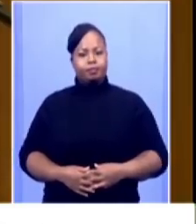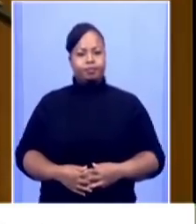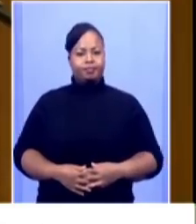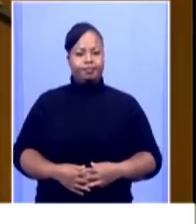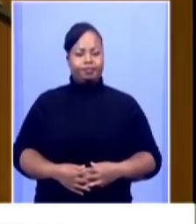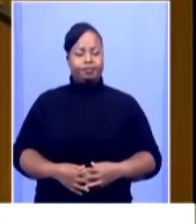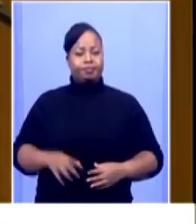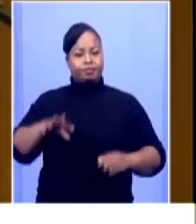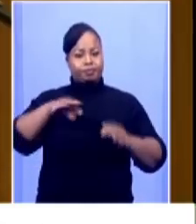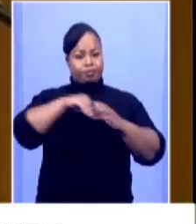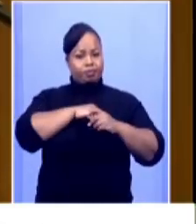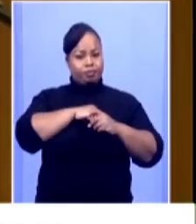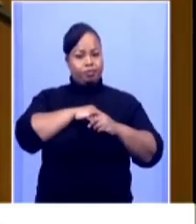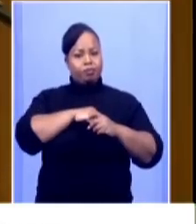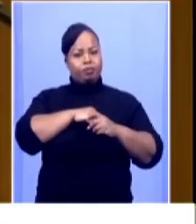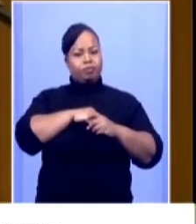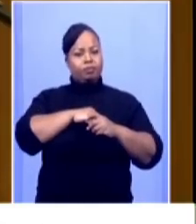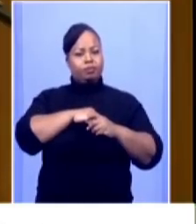involved